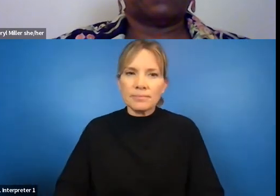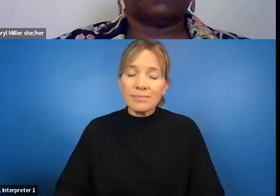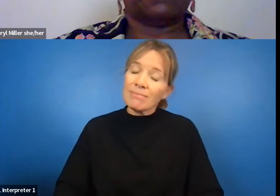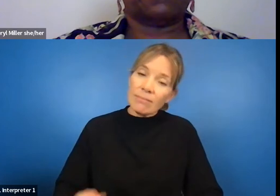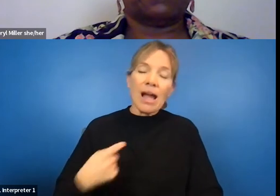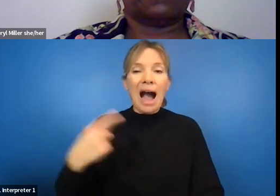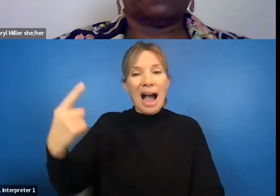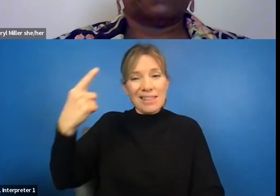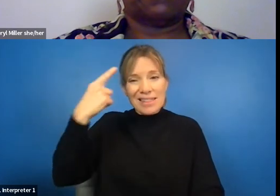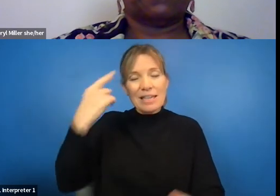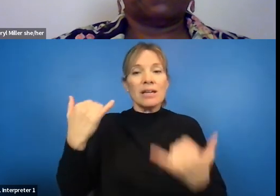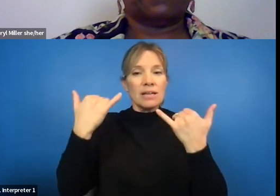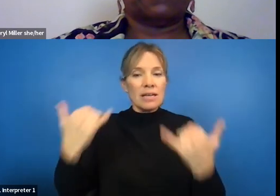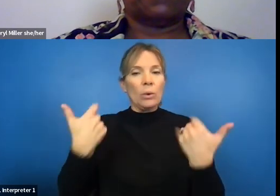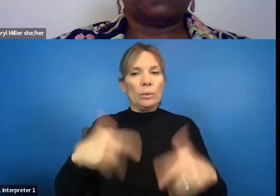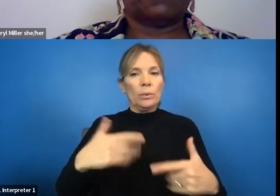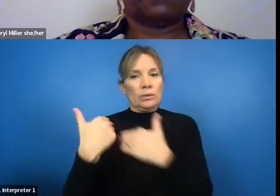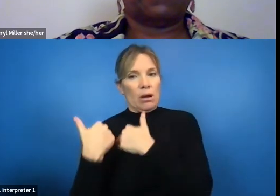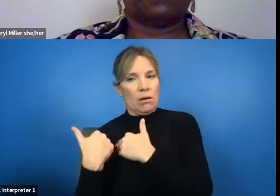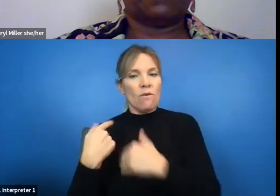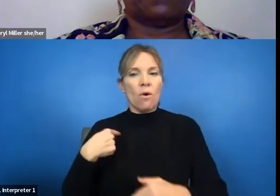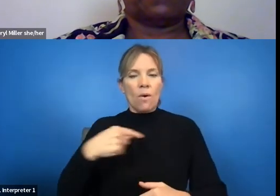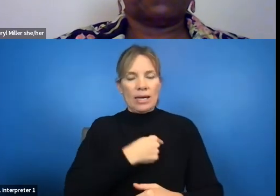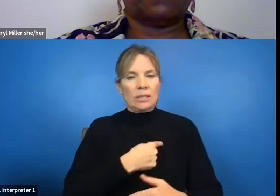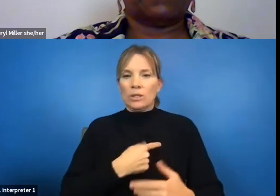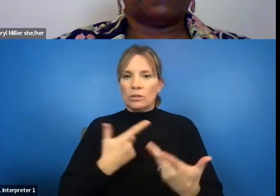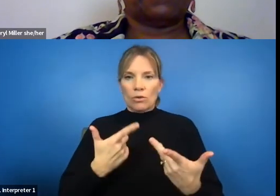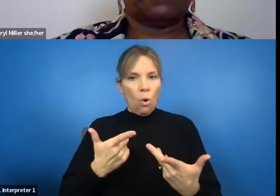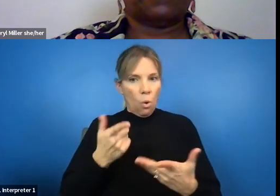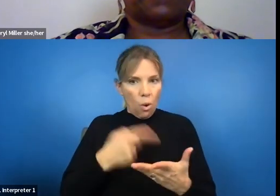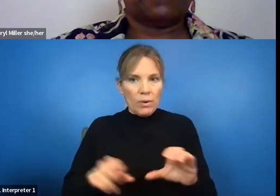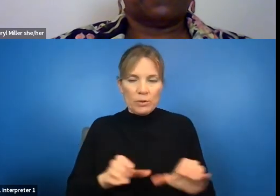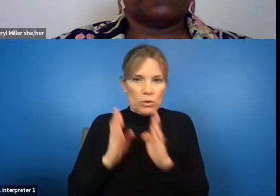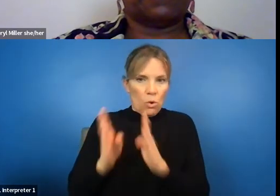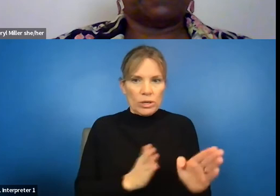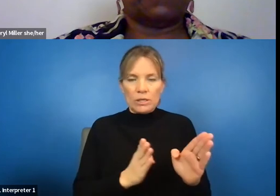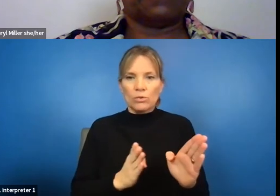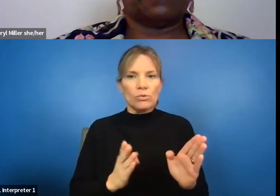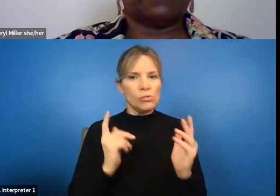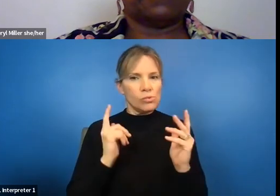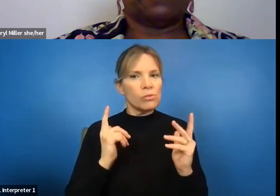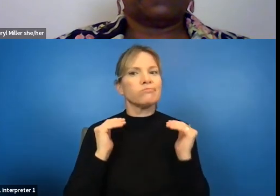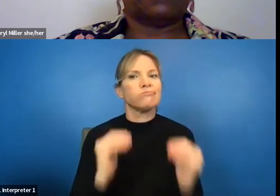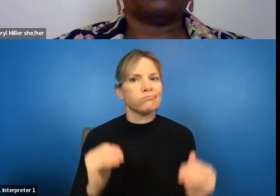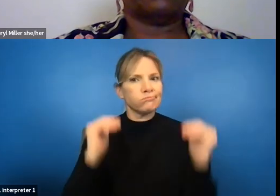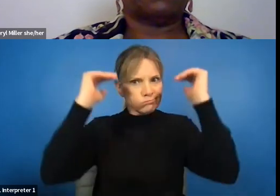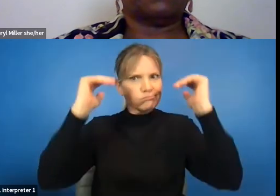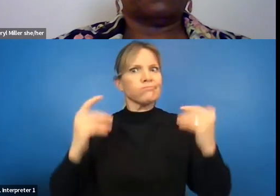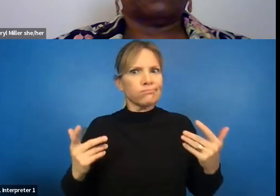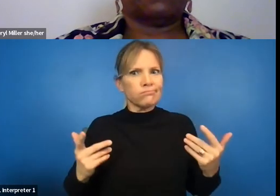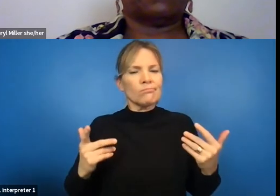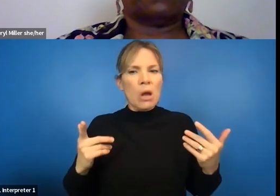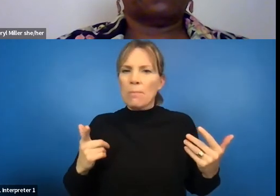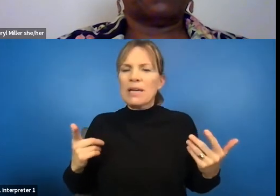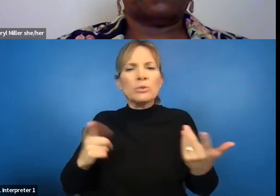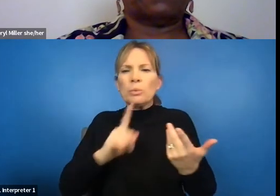I think that it is now incumbent on us to take our organizing to another level, because we've barely